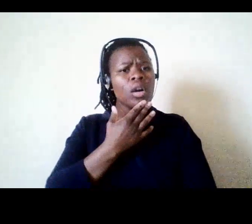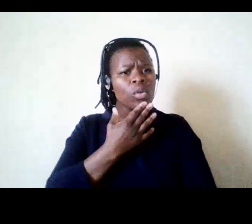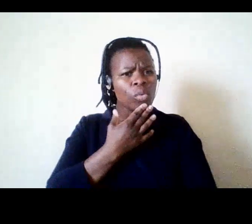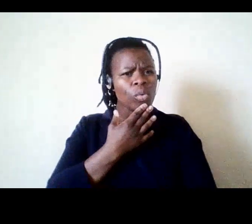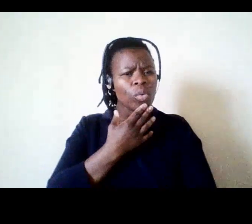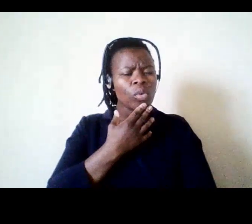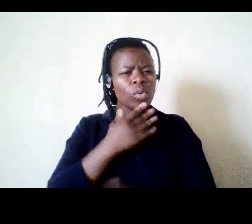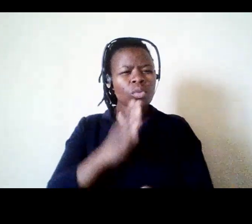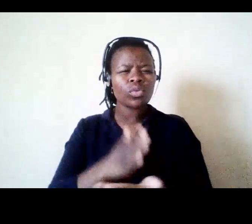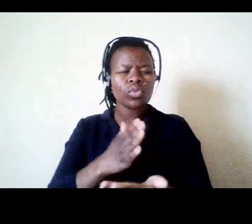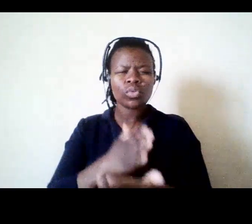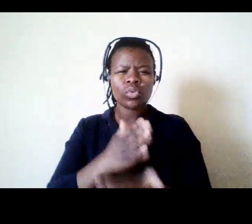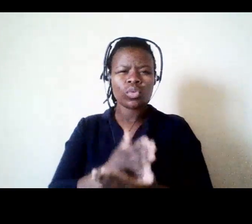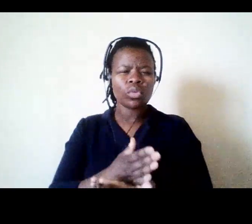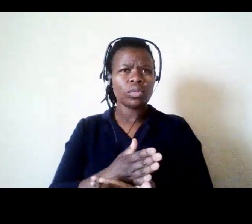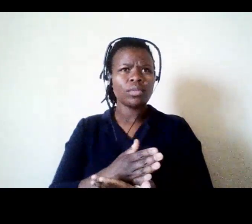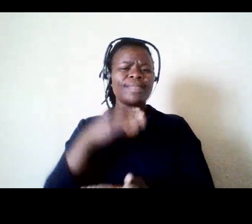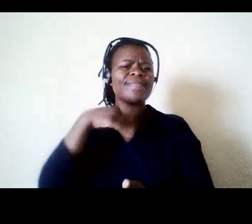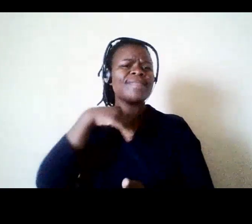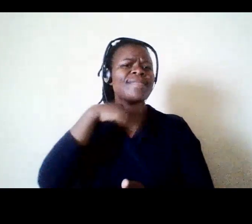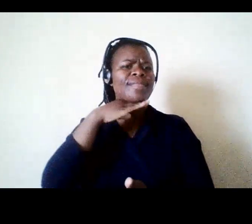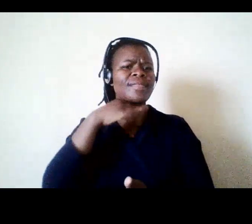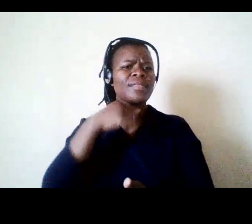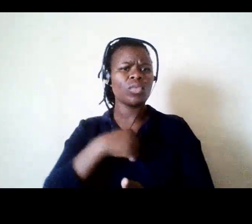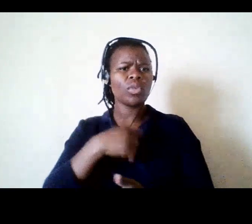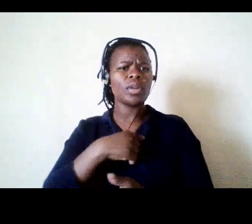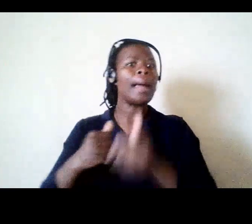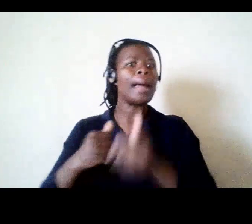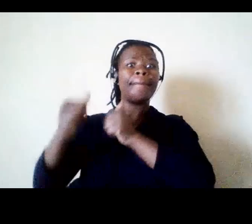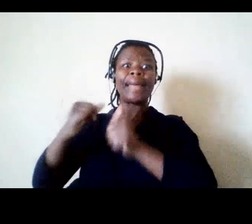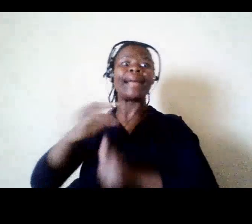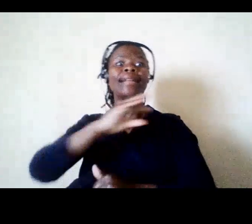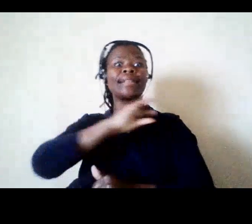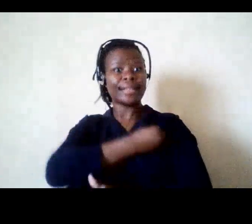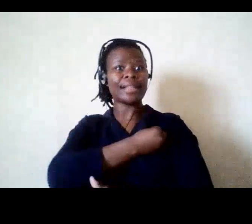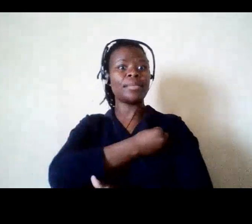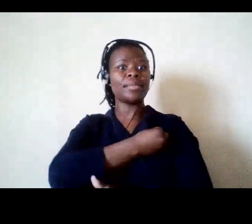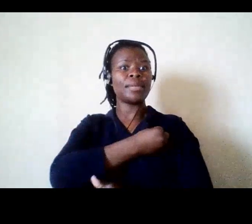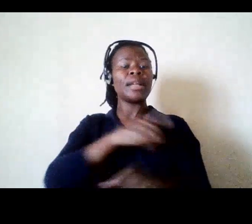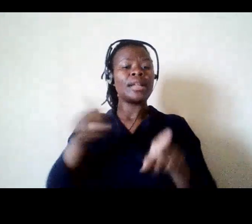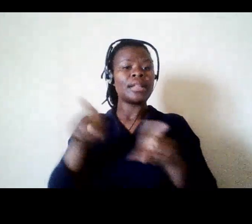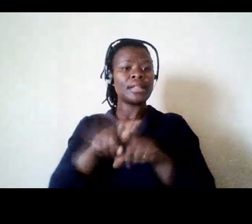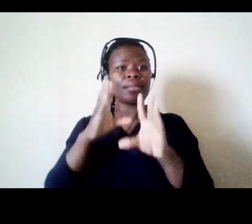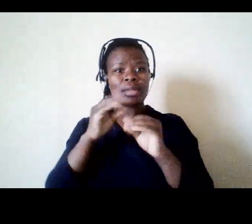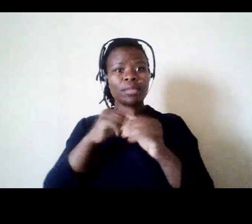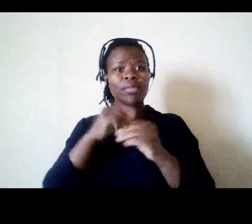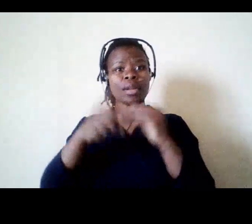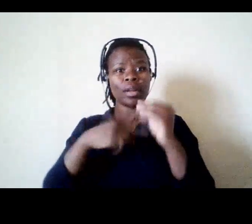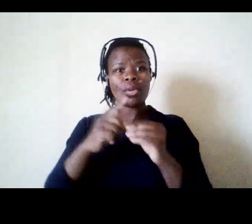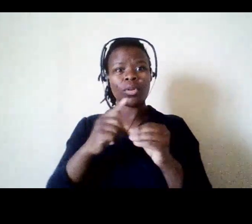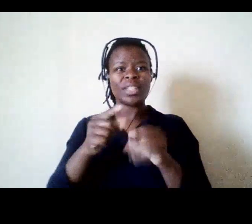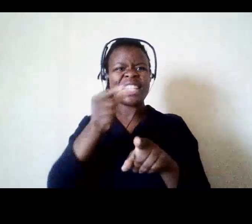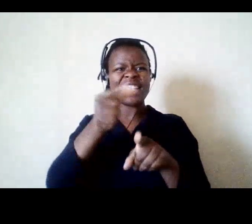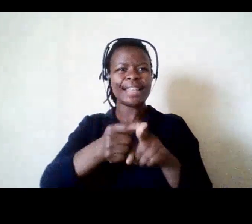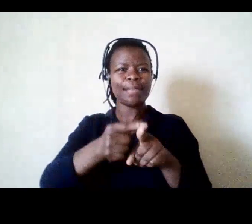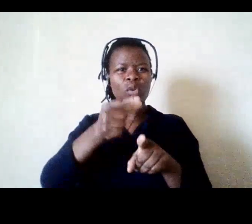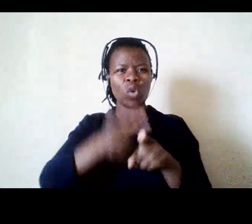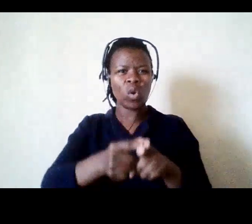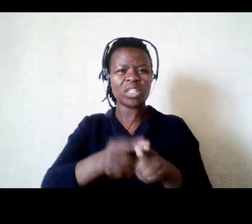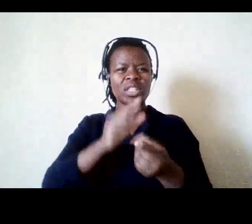me for keep going back to disability and speaking about terminology and